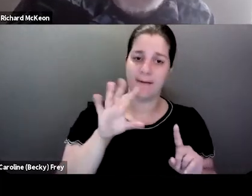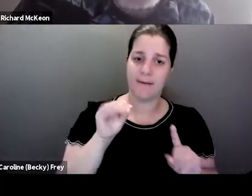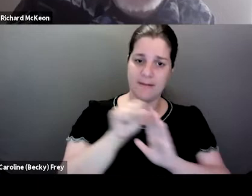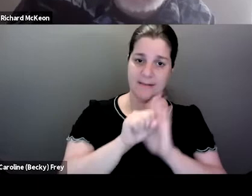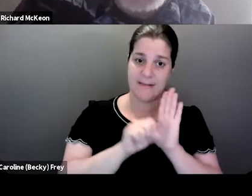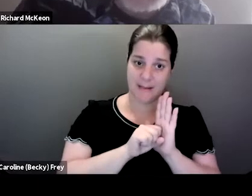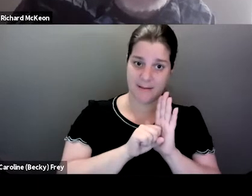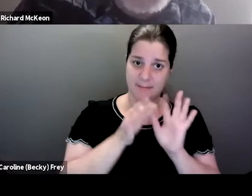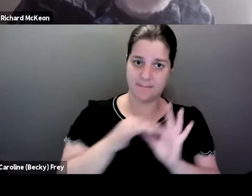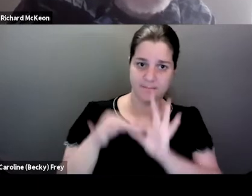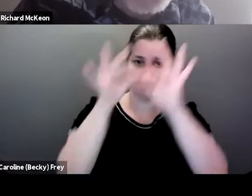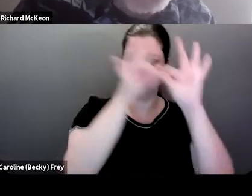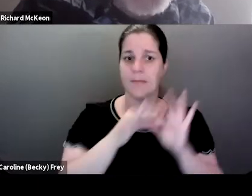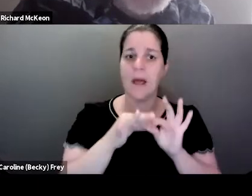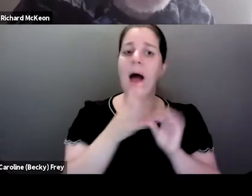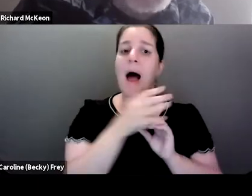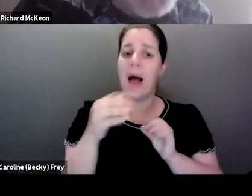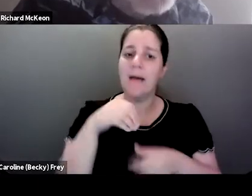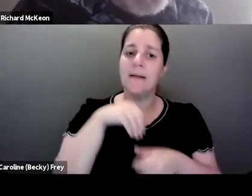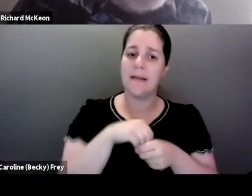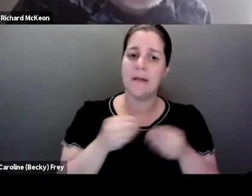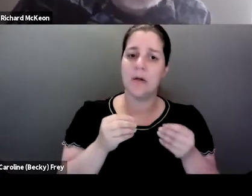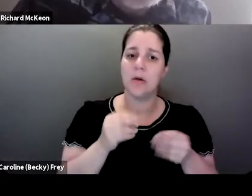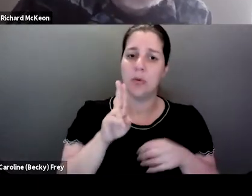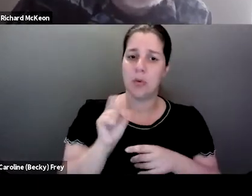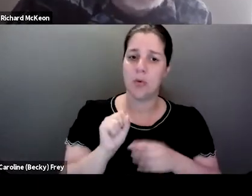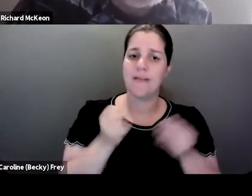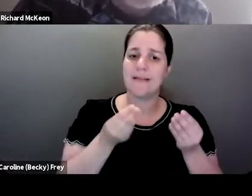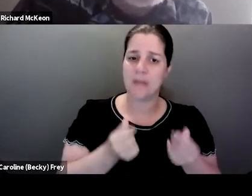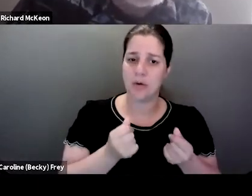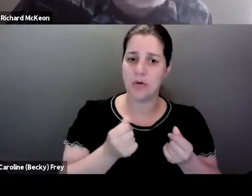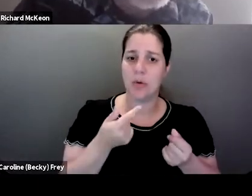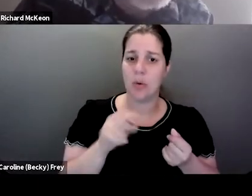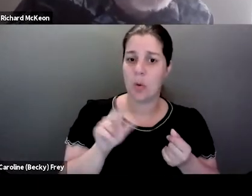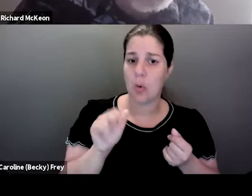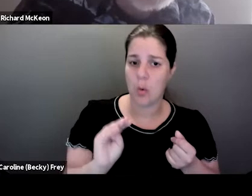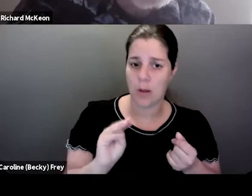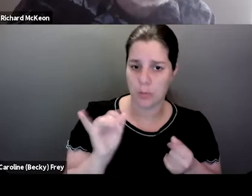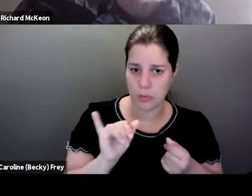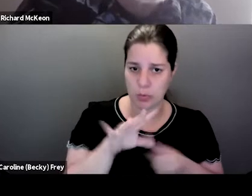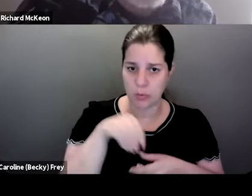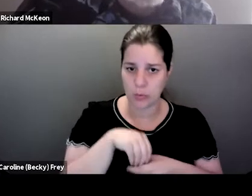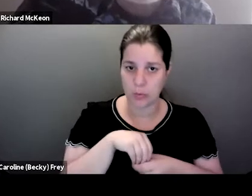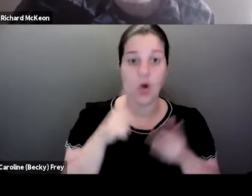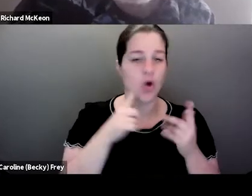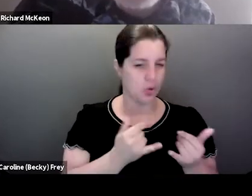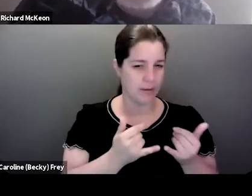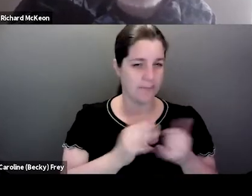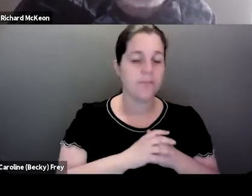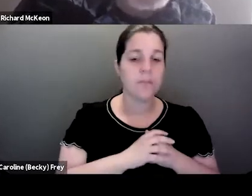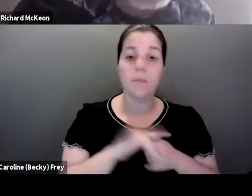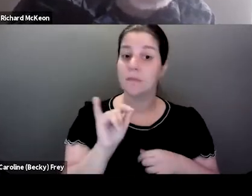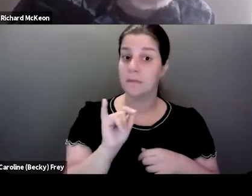well as in the territory of Guam currently. If the call is